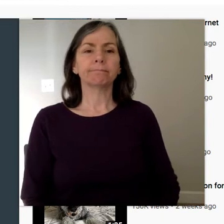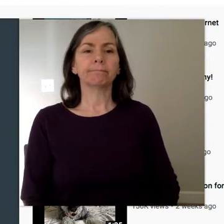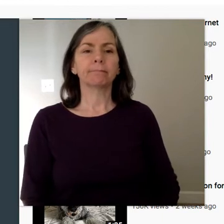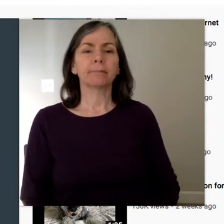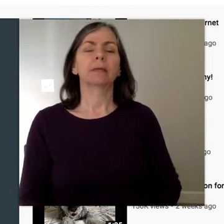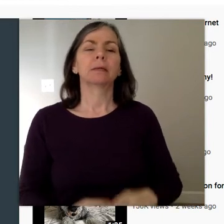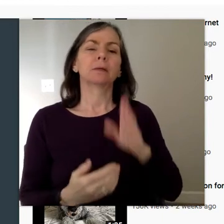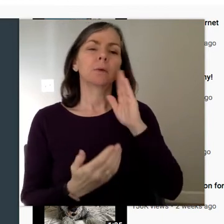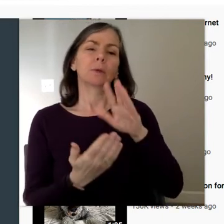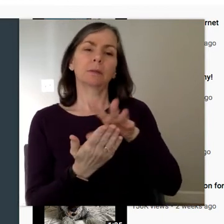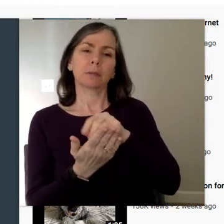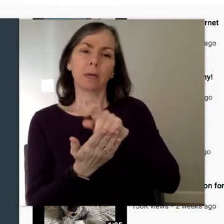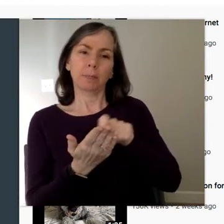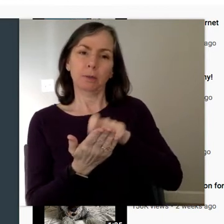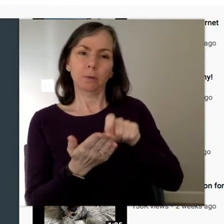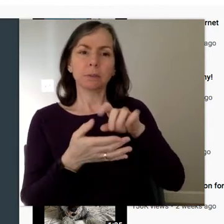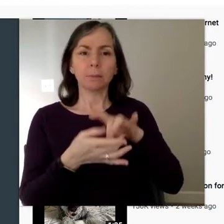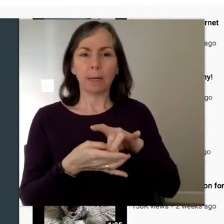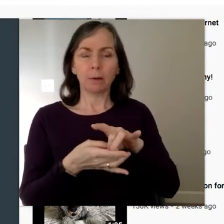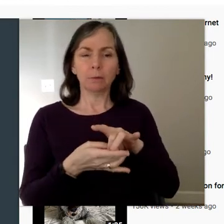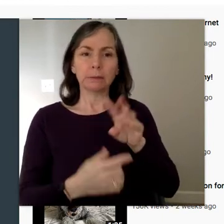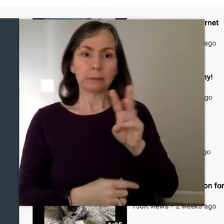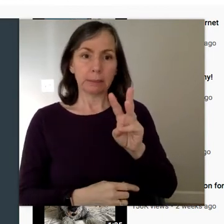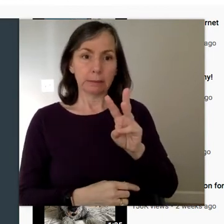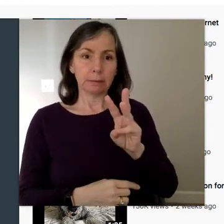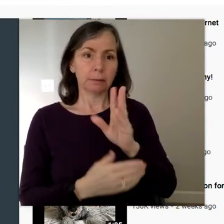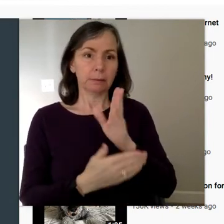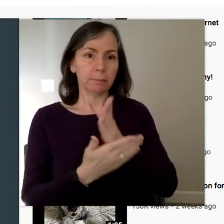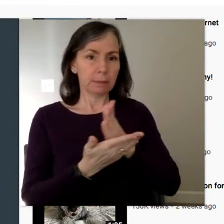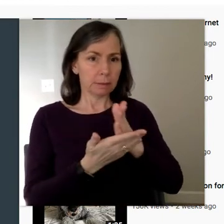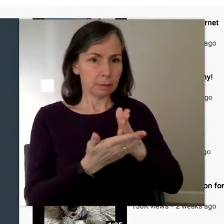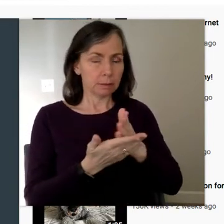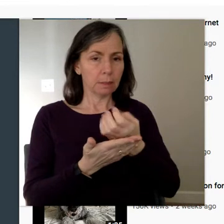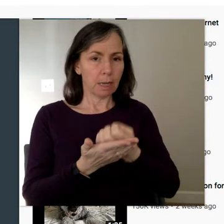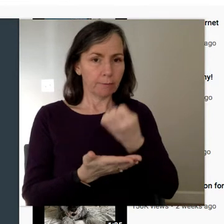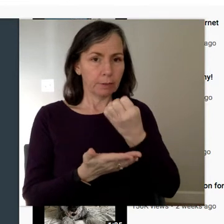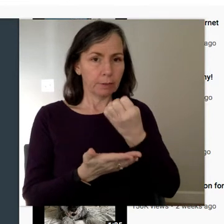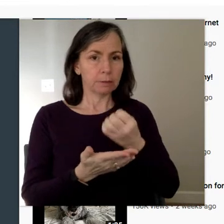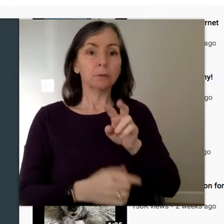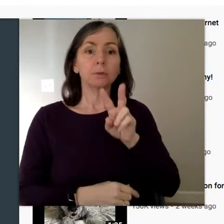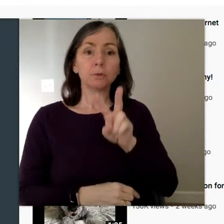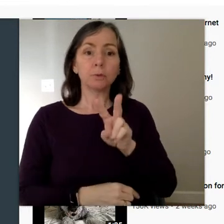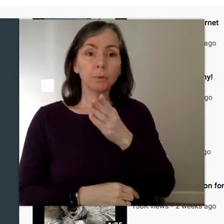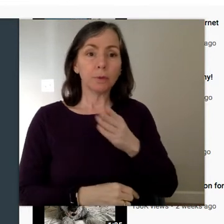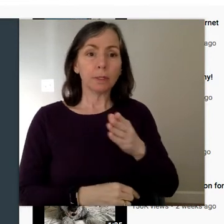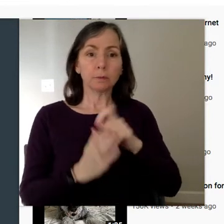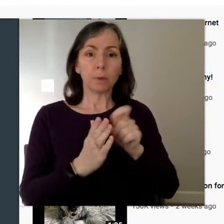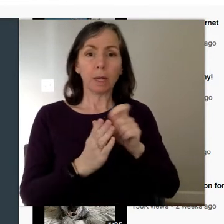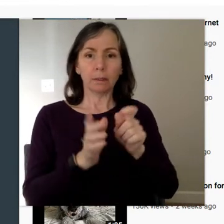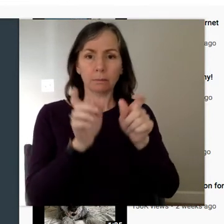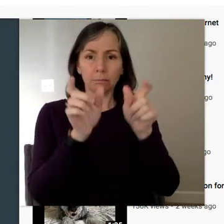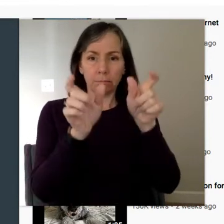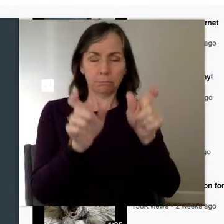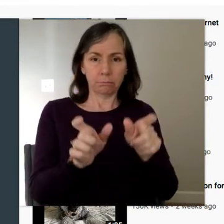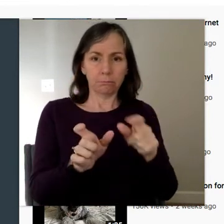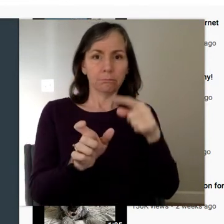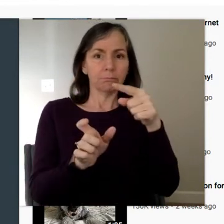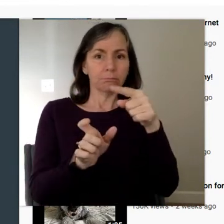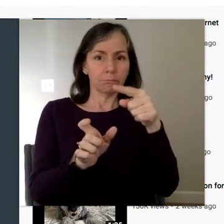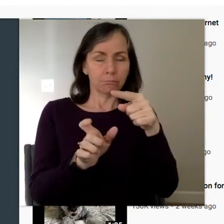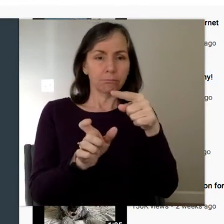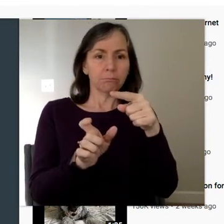jot down notes on these 6 pieces of evidence. You're going to write down 2 things: the description, and on the